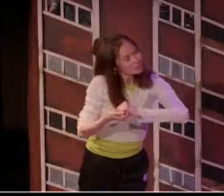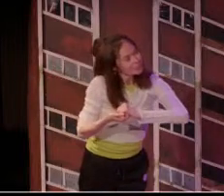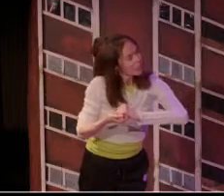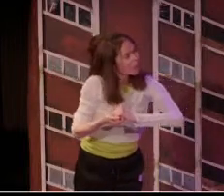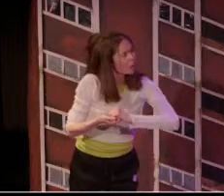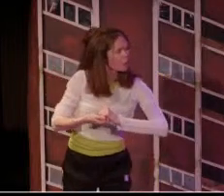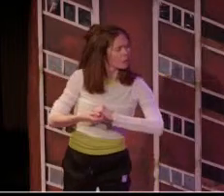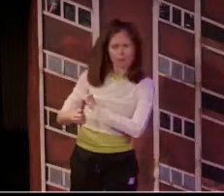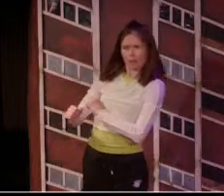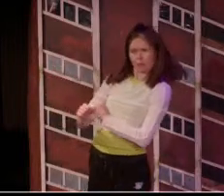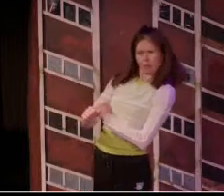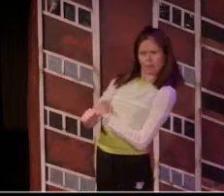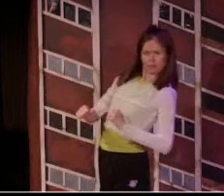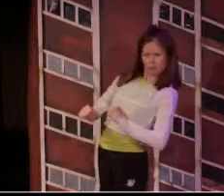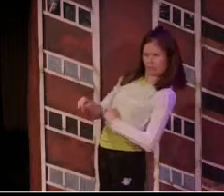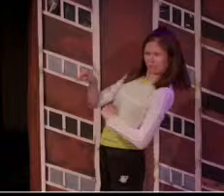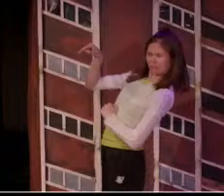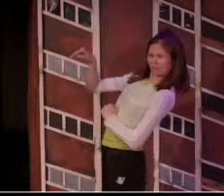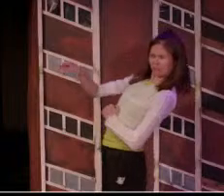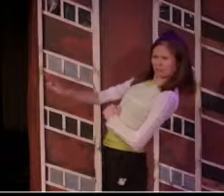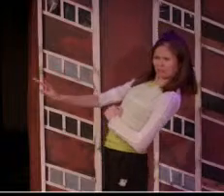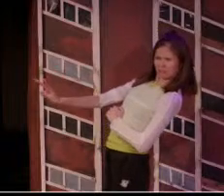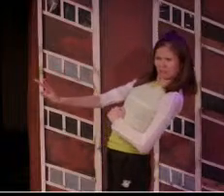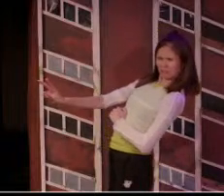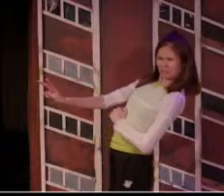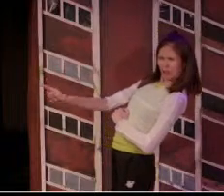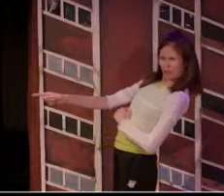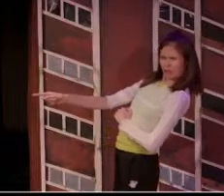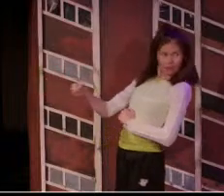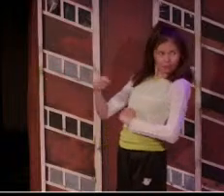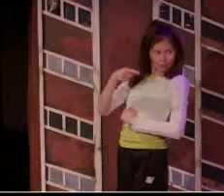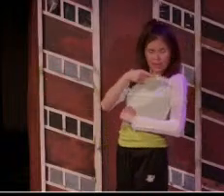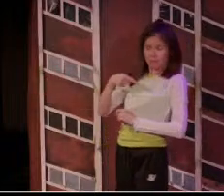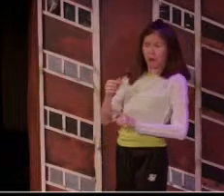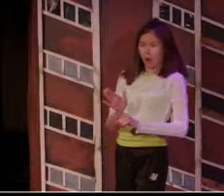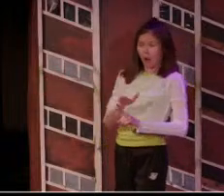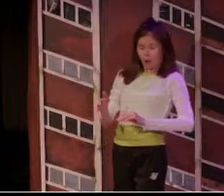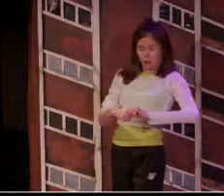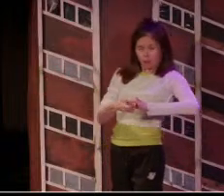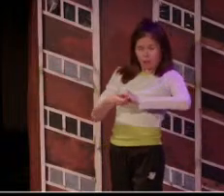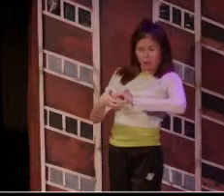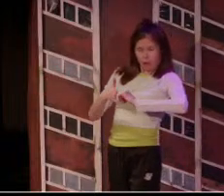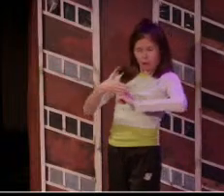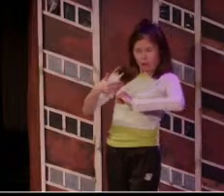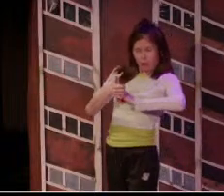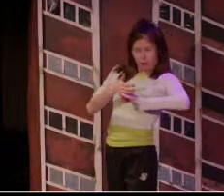What's happening here? How dexterously that young man plies the hand that was already